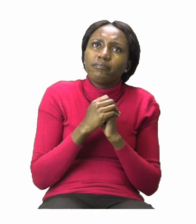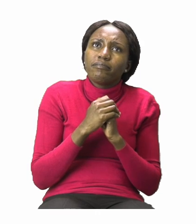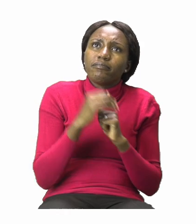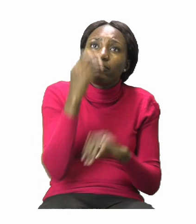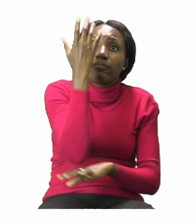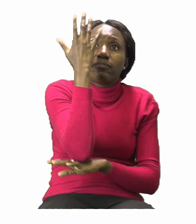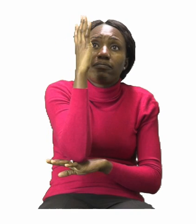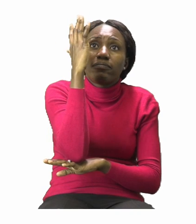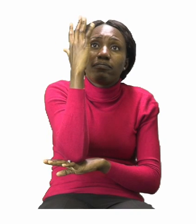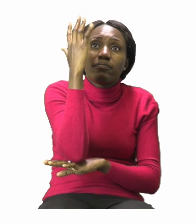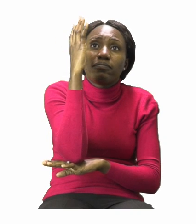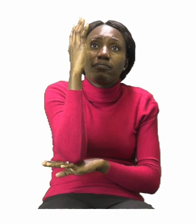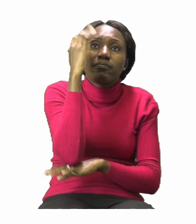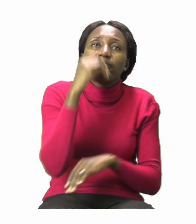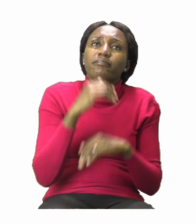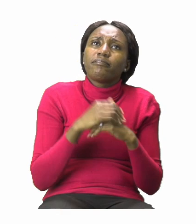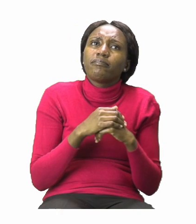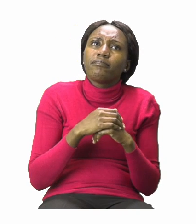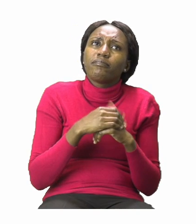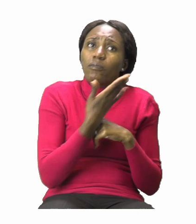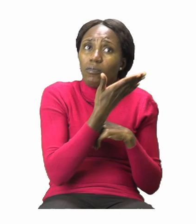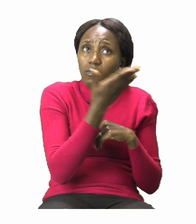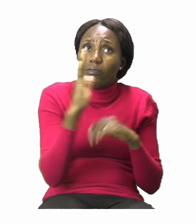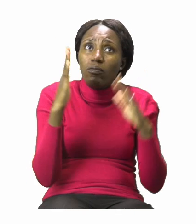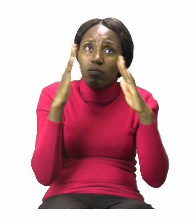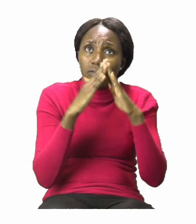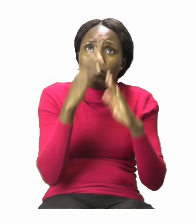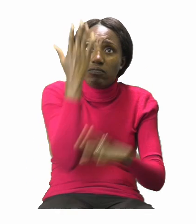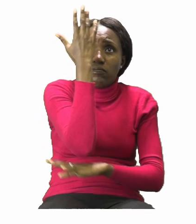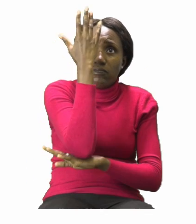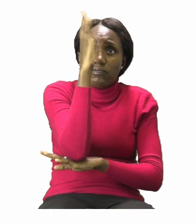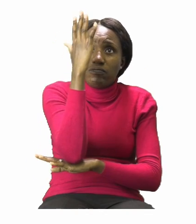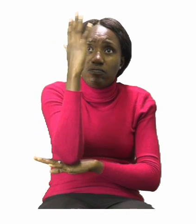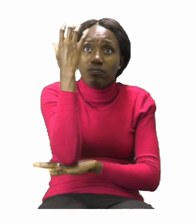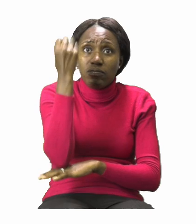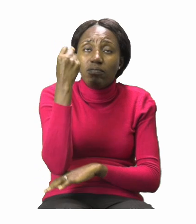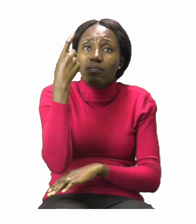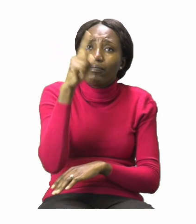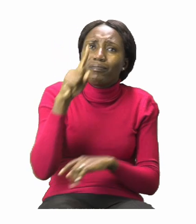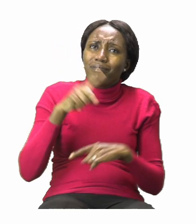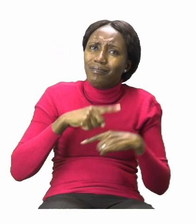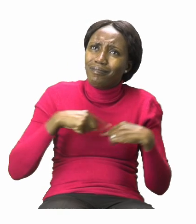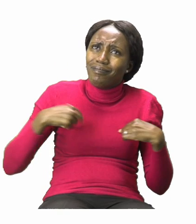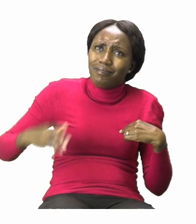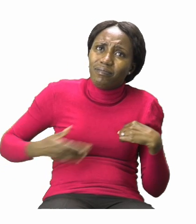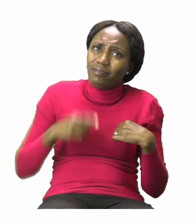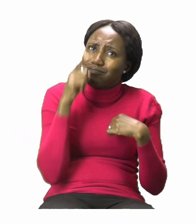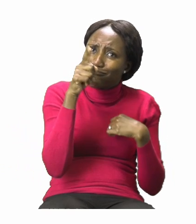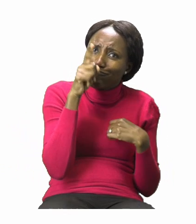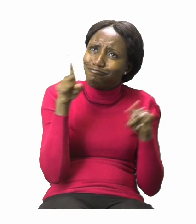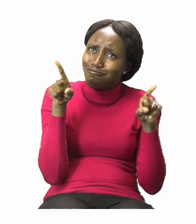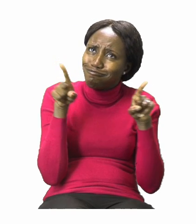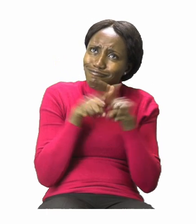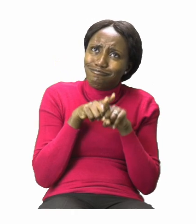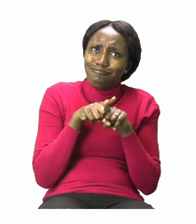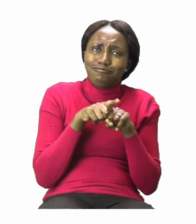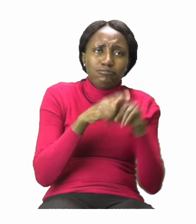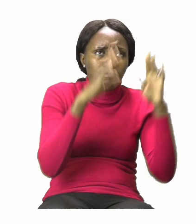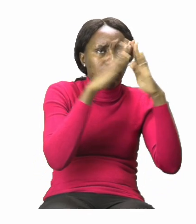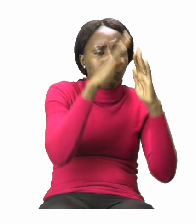tree. Now all the houses have a tree, but we're looking for one that belongs to the